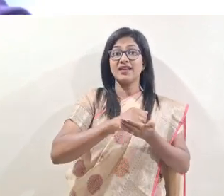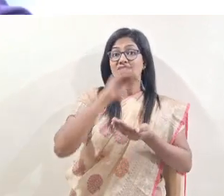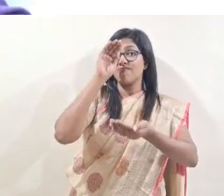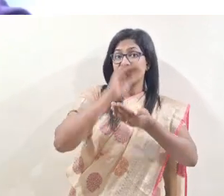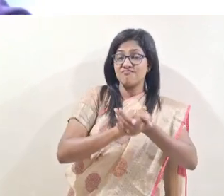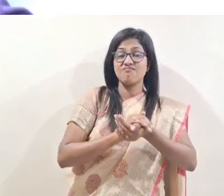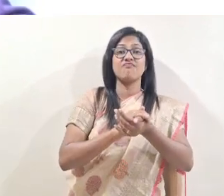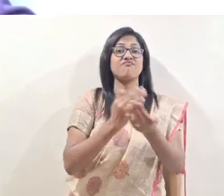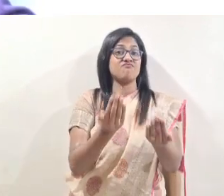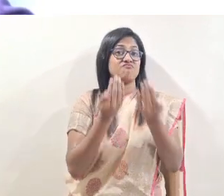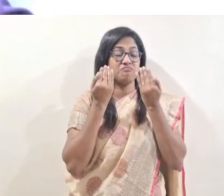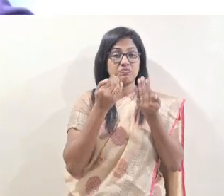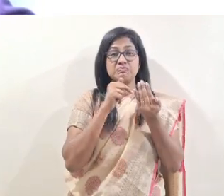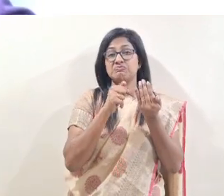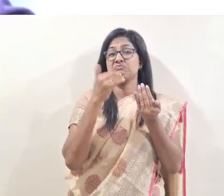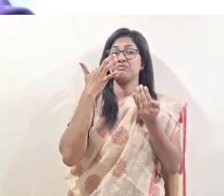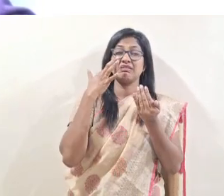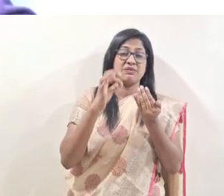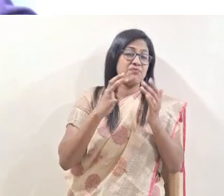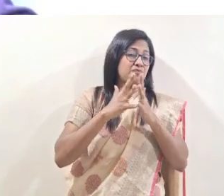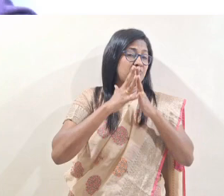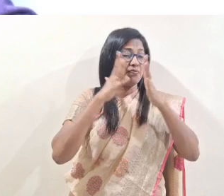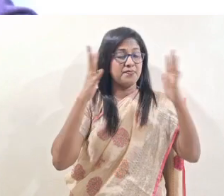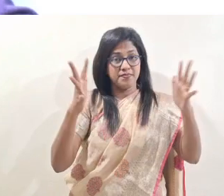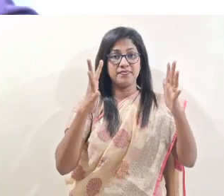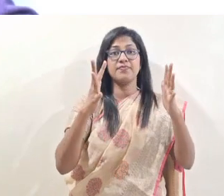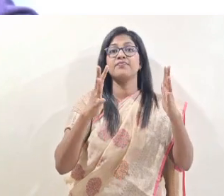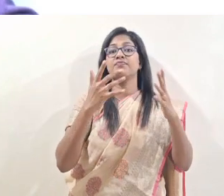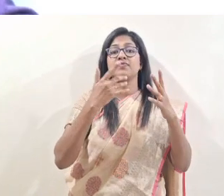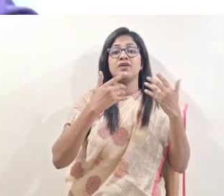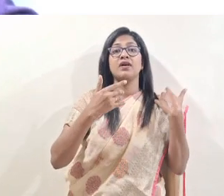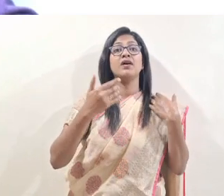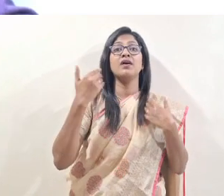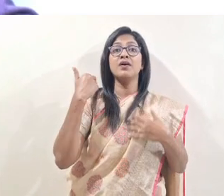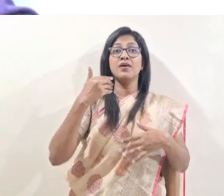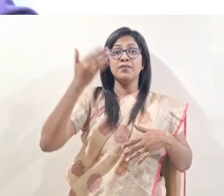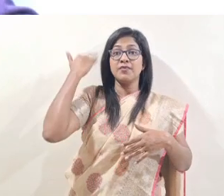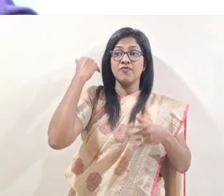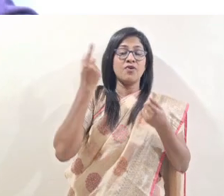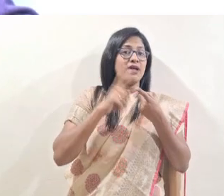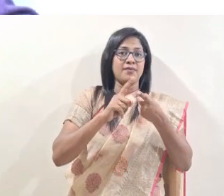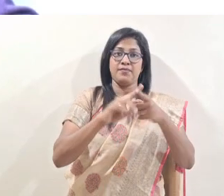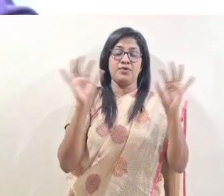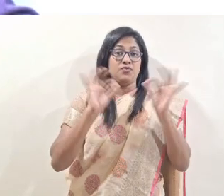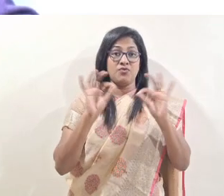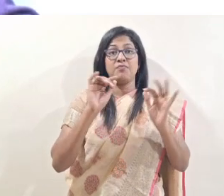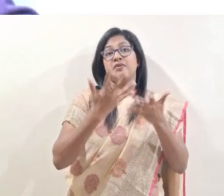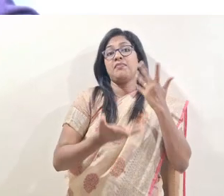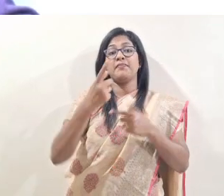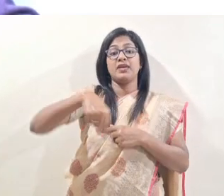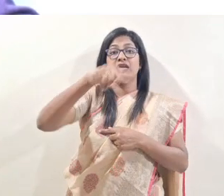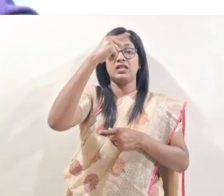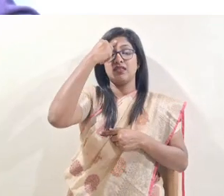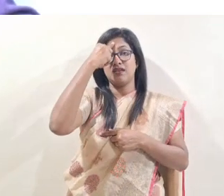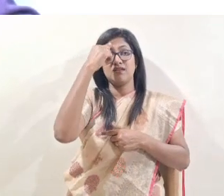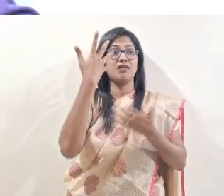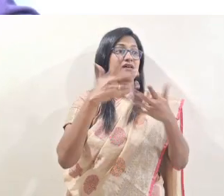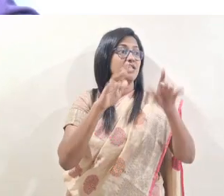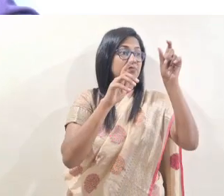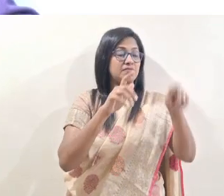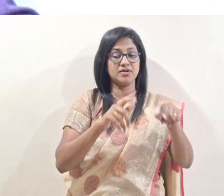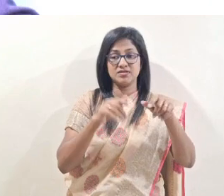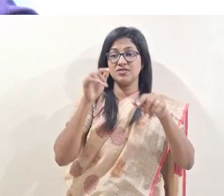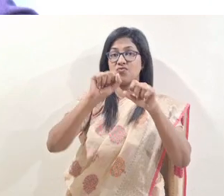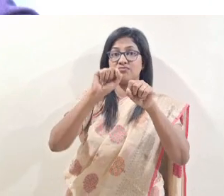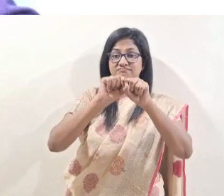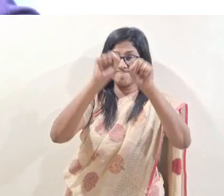going to be one of the very major challenges. We have not had instances, but just think of an instance when somebody gets